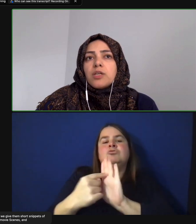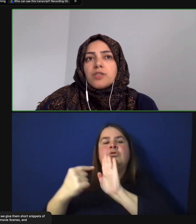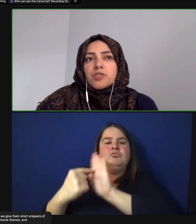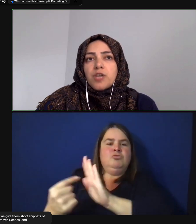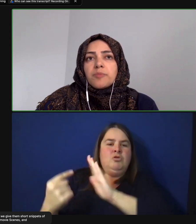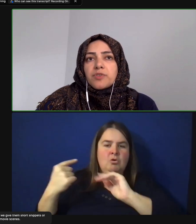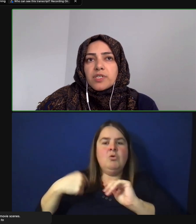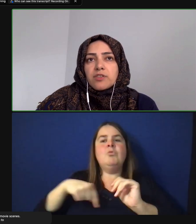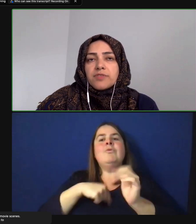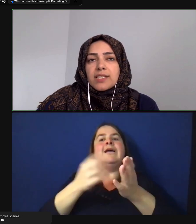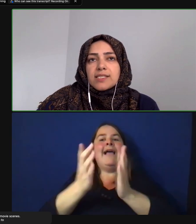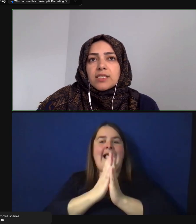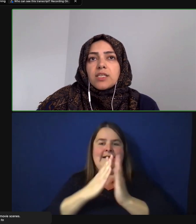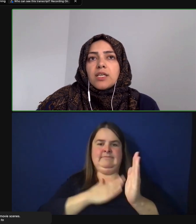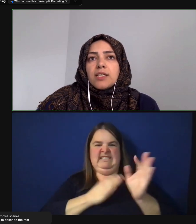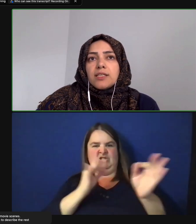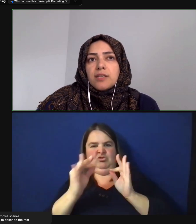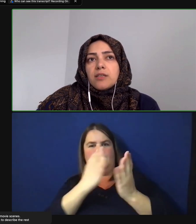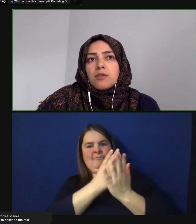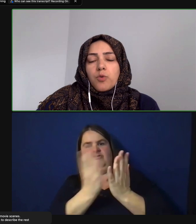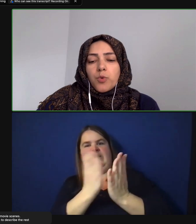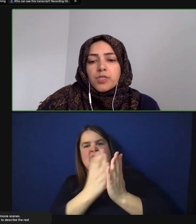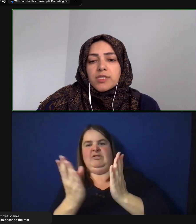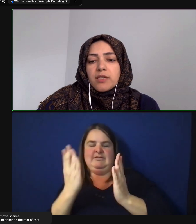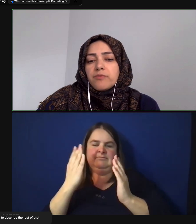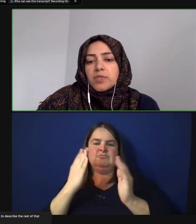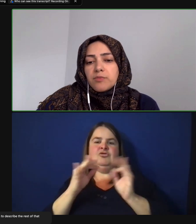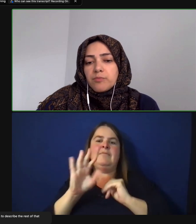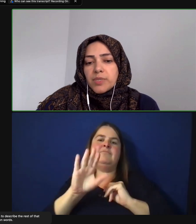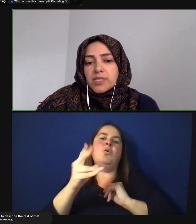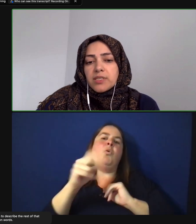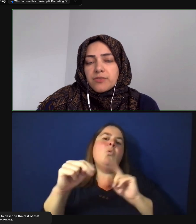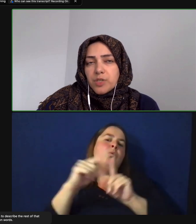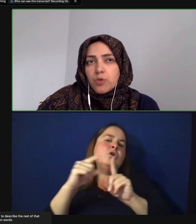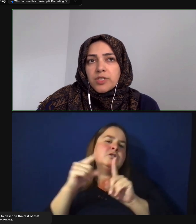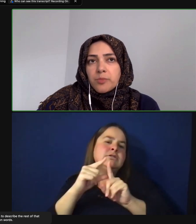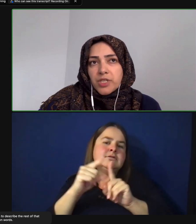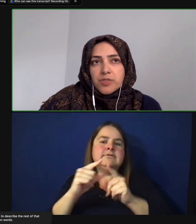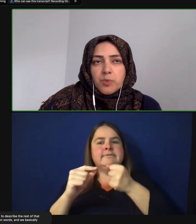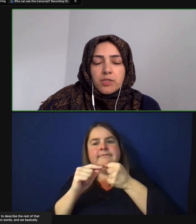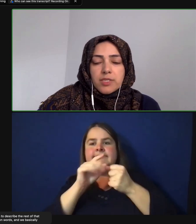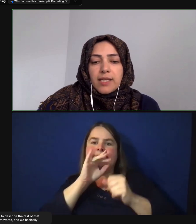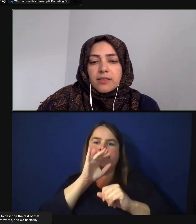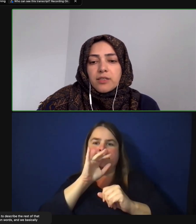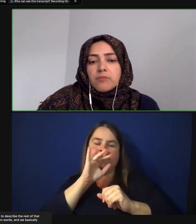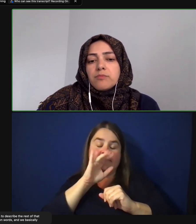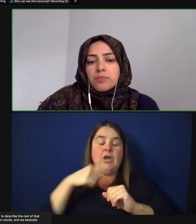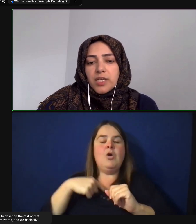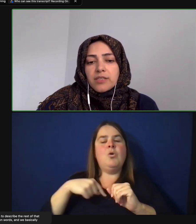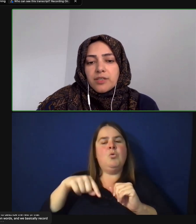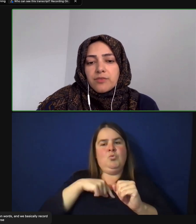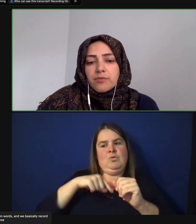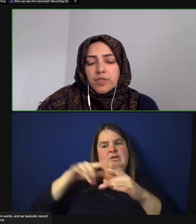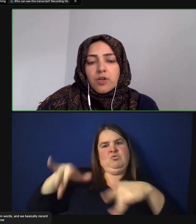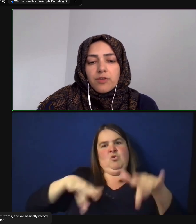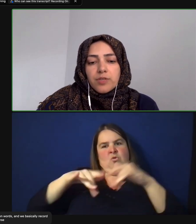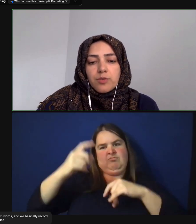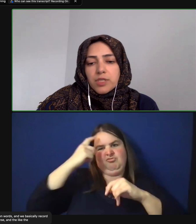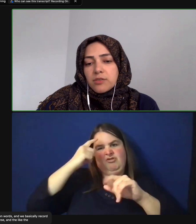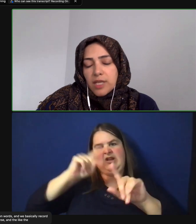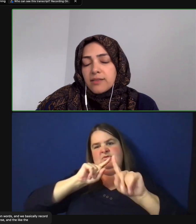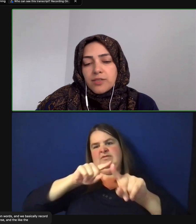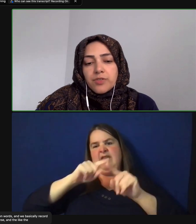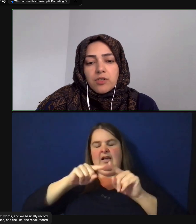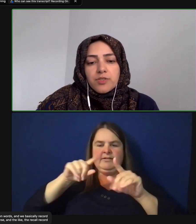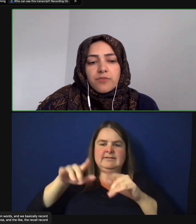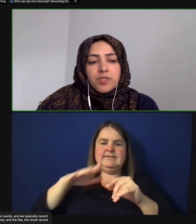to describe the rest of that scene in their own words, and we basically record the brain response and the